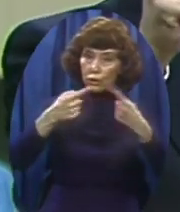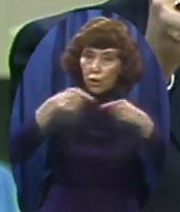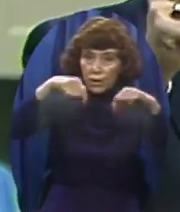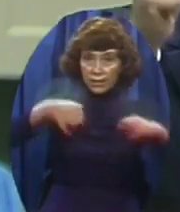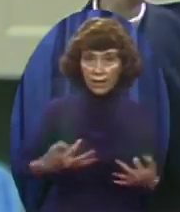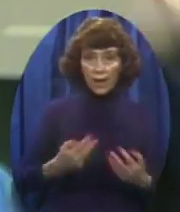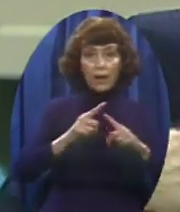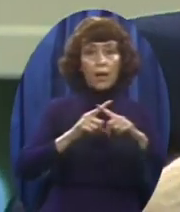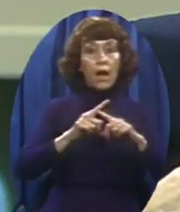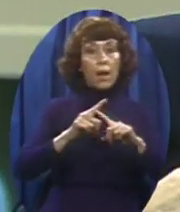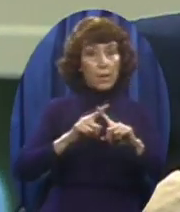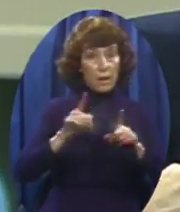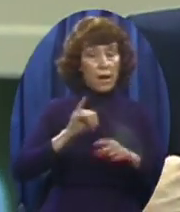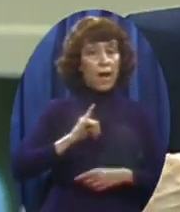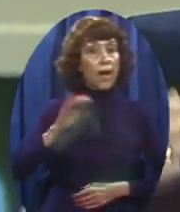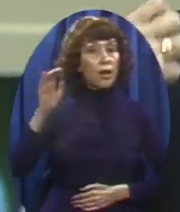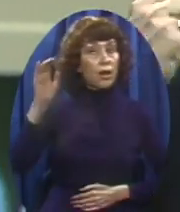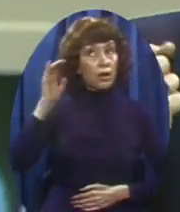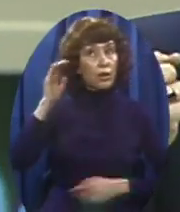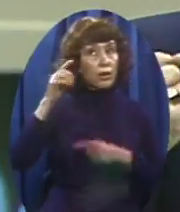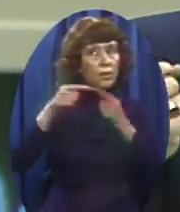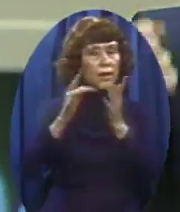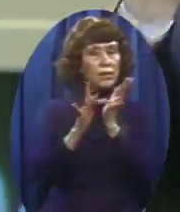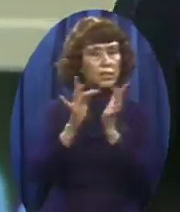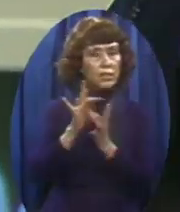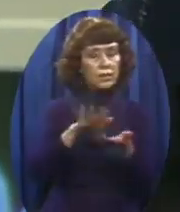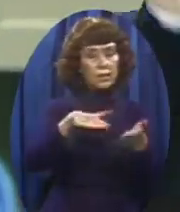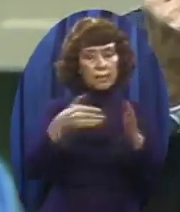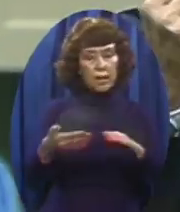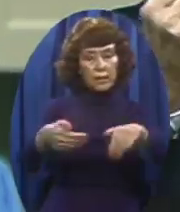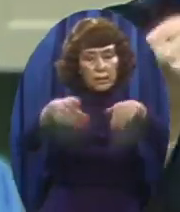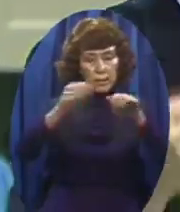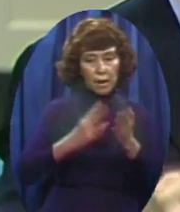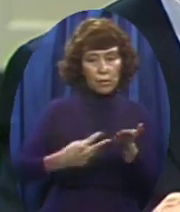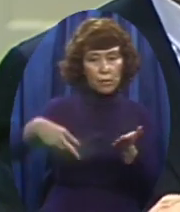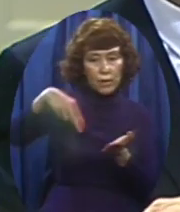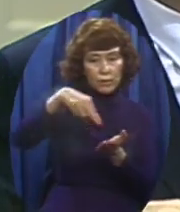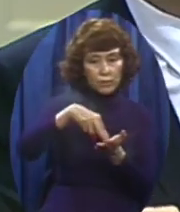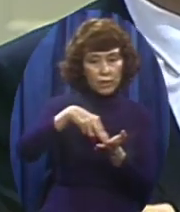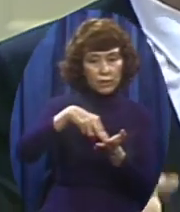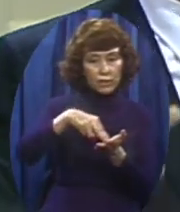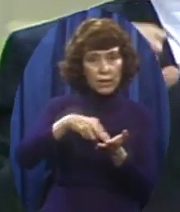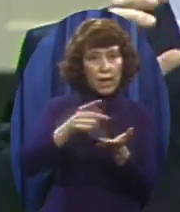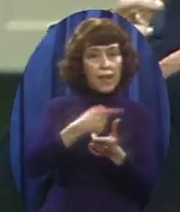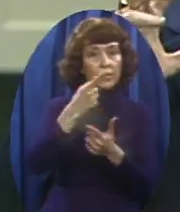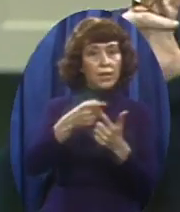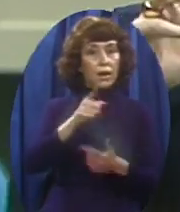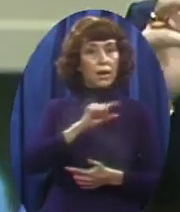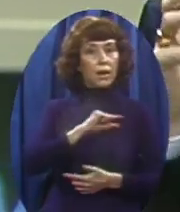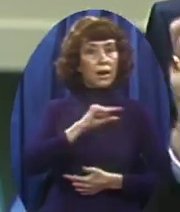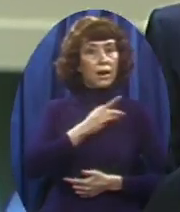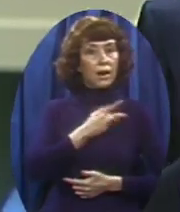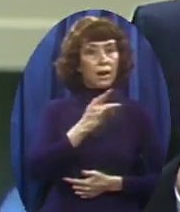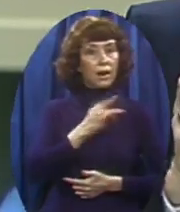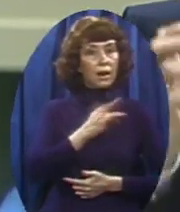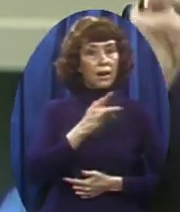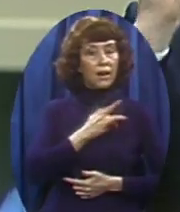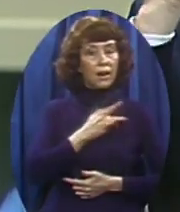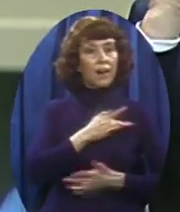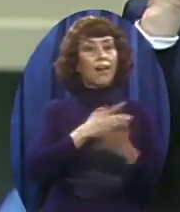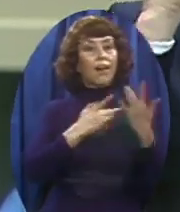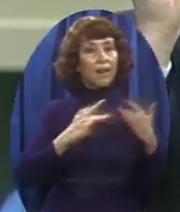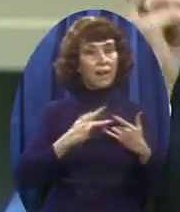burial, and resurrection in my behalf. With my heart of hearts, I had believed on the Lord Jesus Christ, and God saved